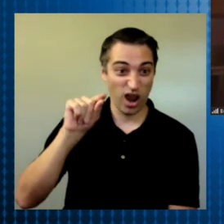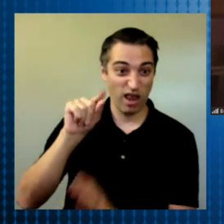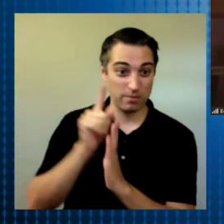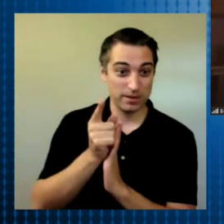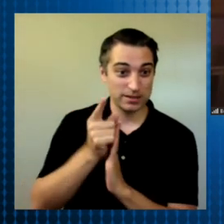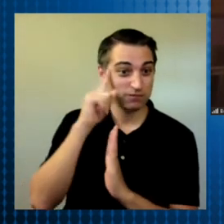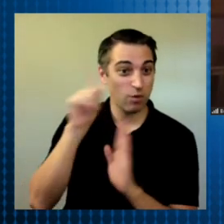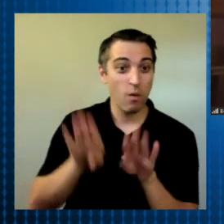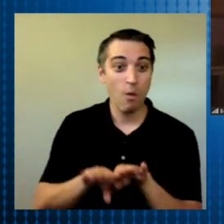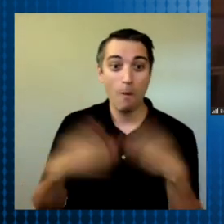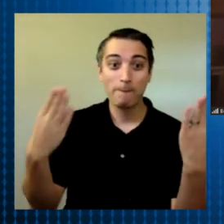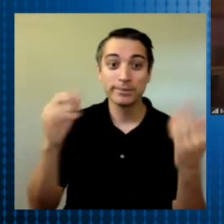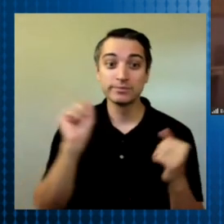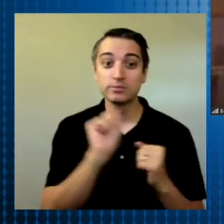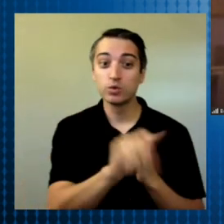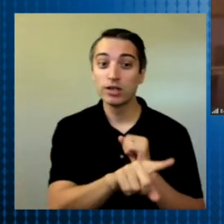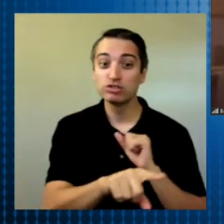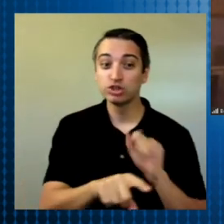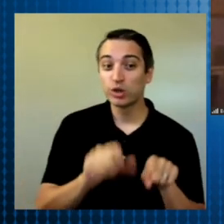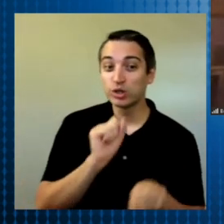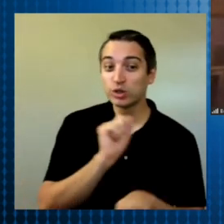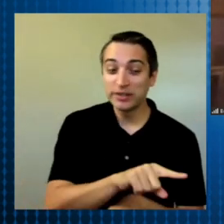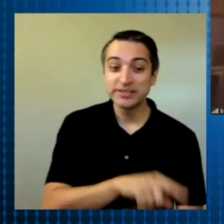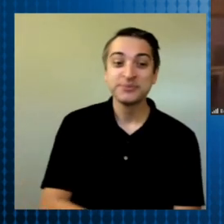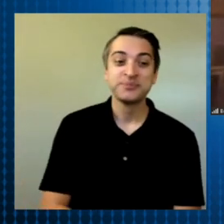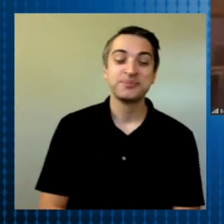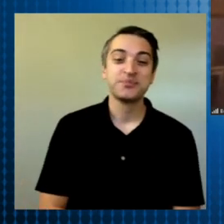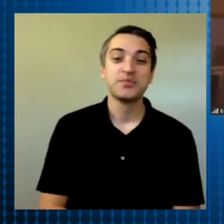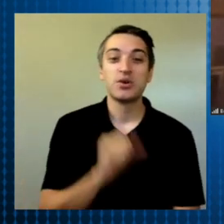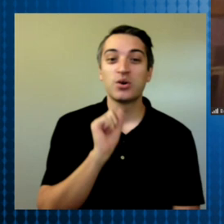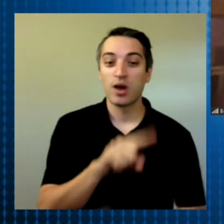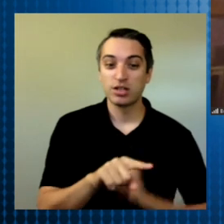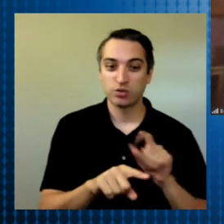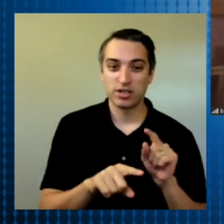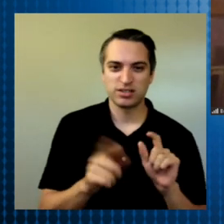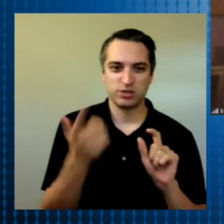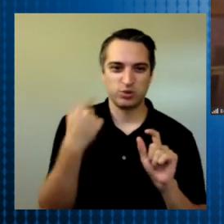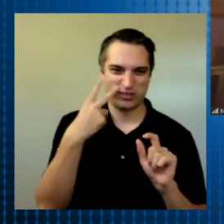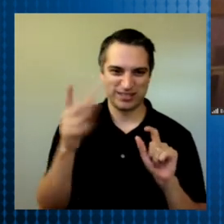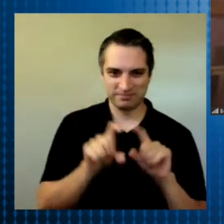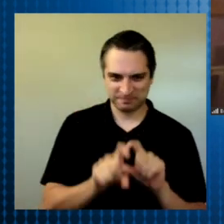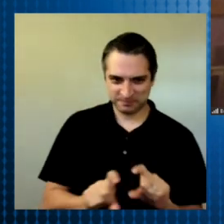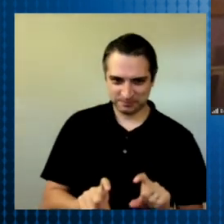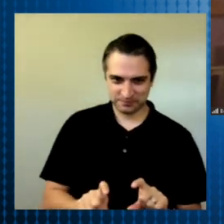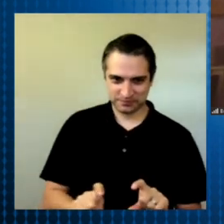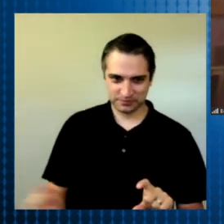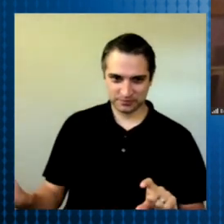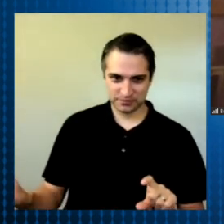questions. And the questions to ask, it's down here at the bottom. You can write